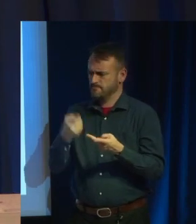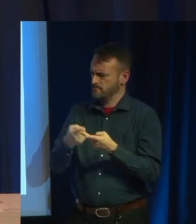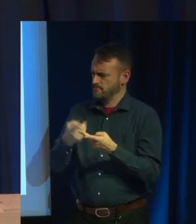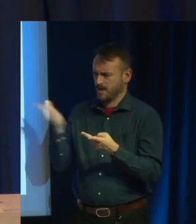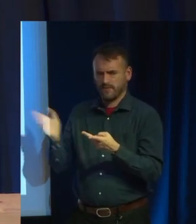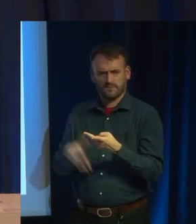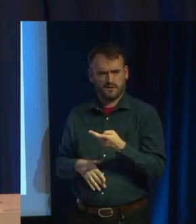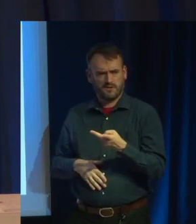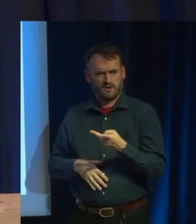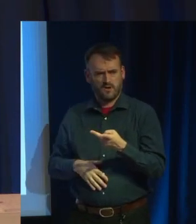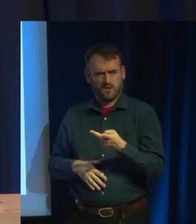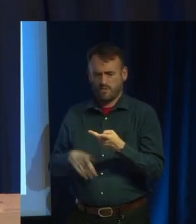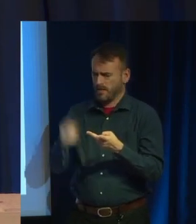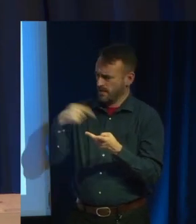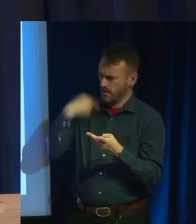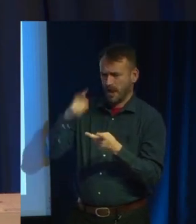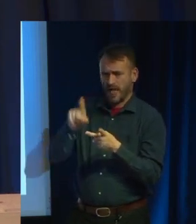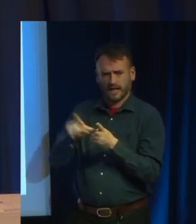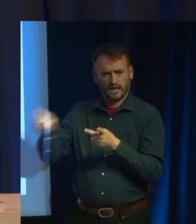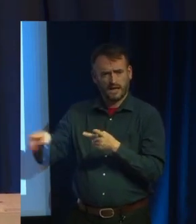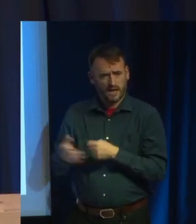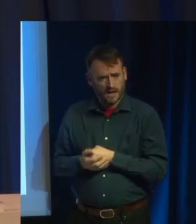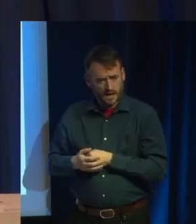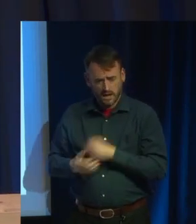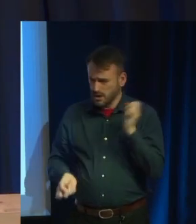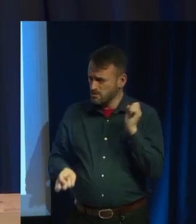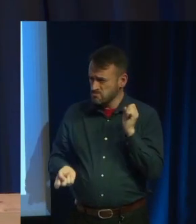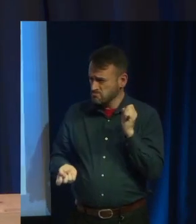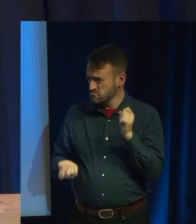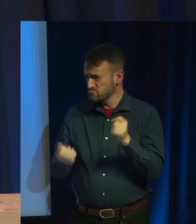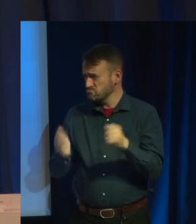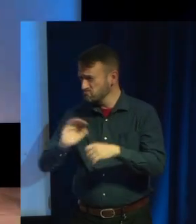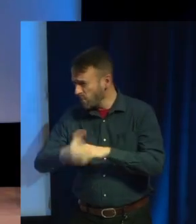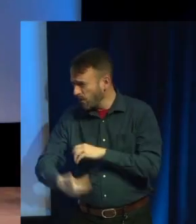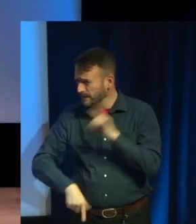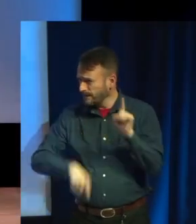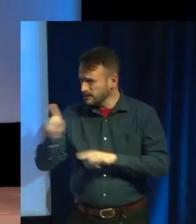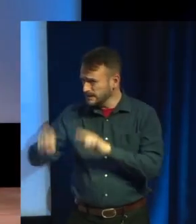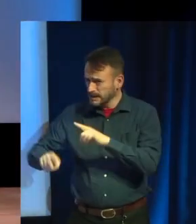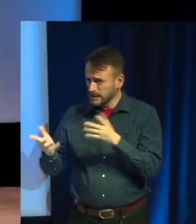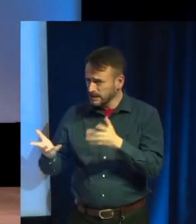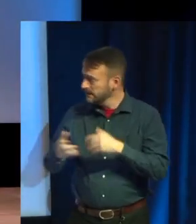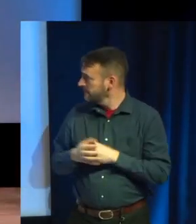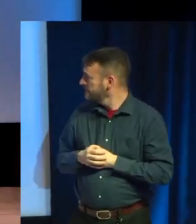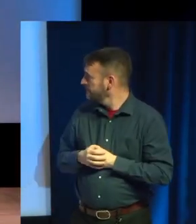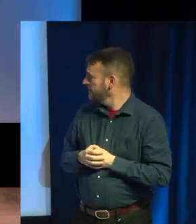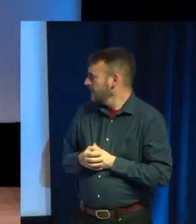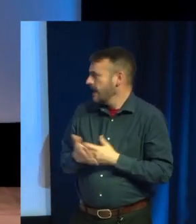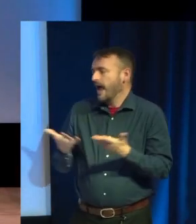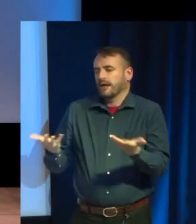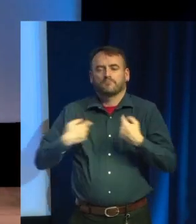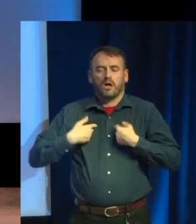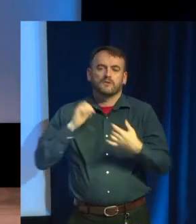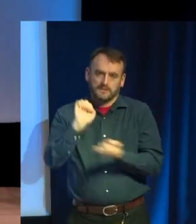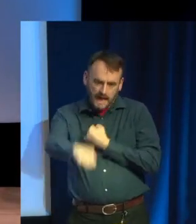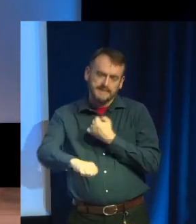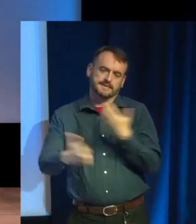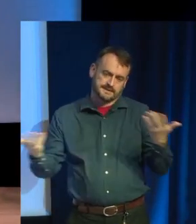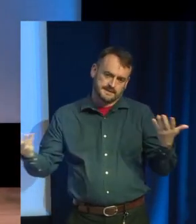like, does diversity matter to you? And obviously, I don't have to, yes, it